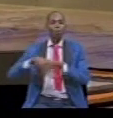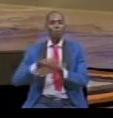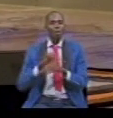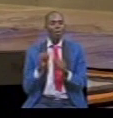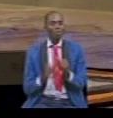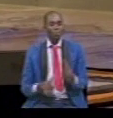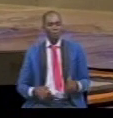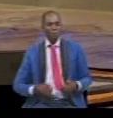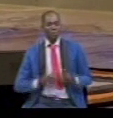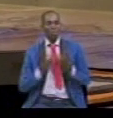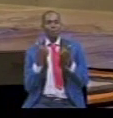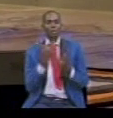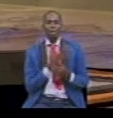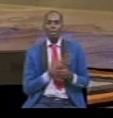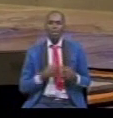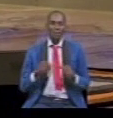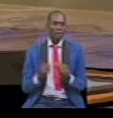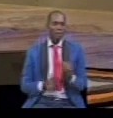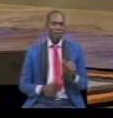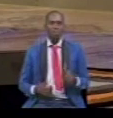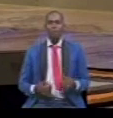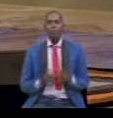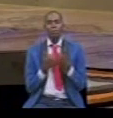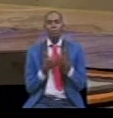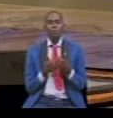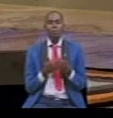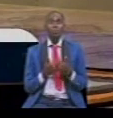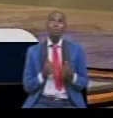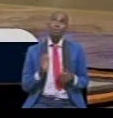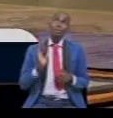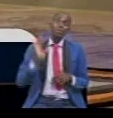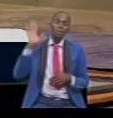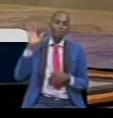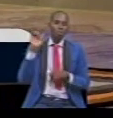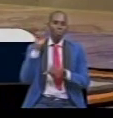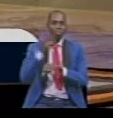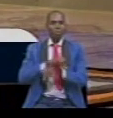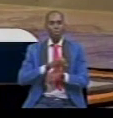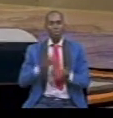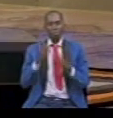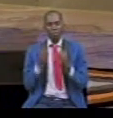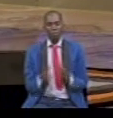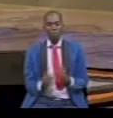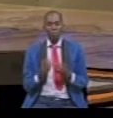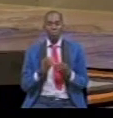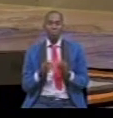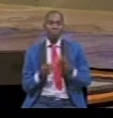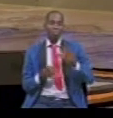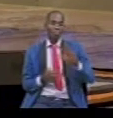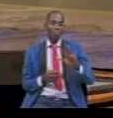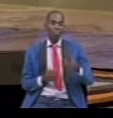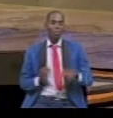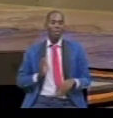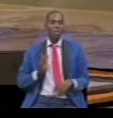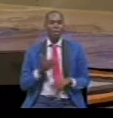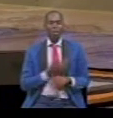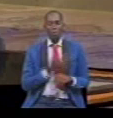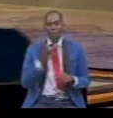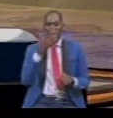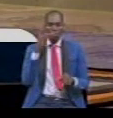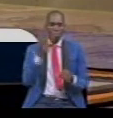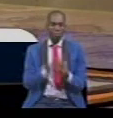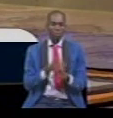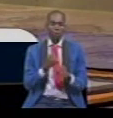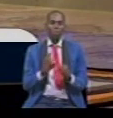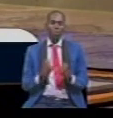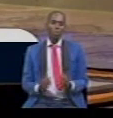challenge and every challenge. His prevailing power. Number three, our promised